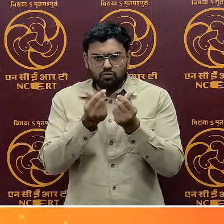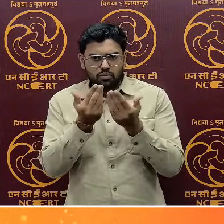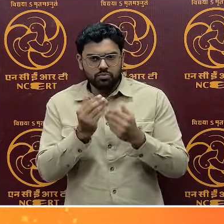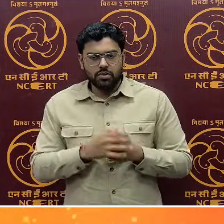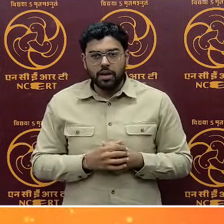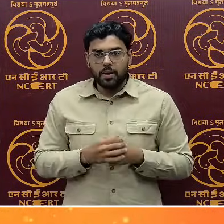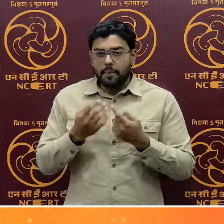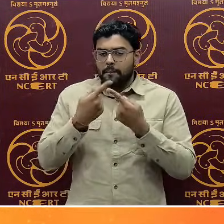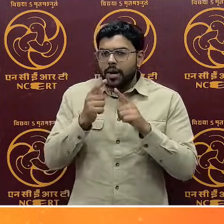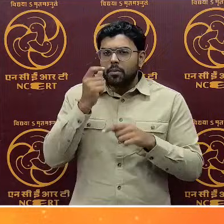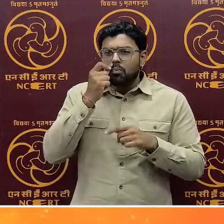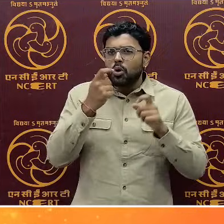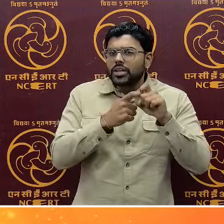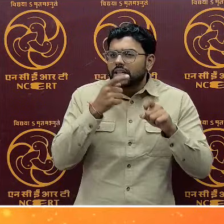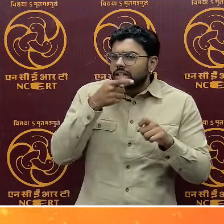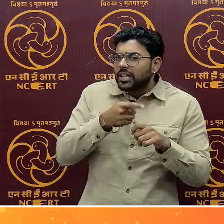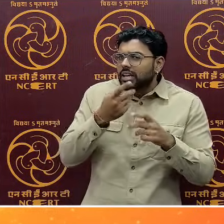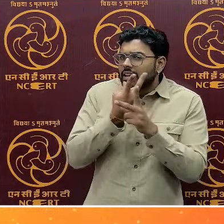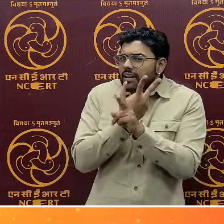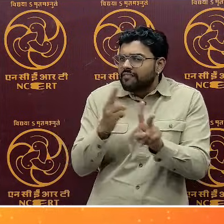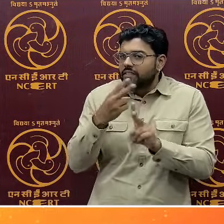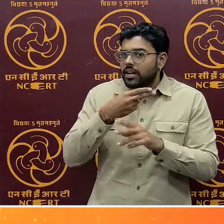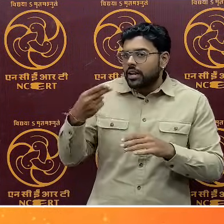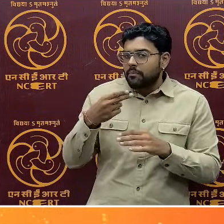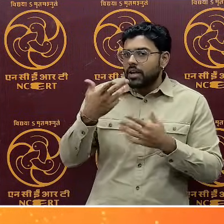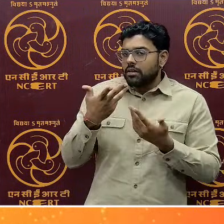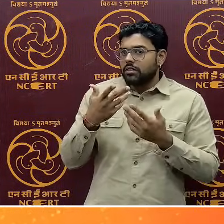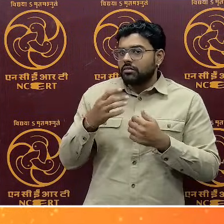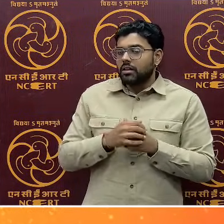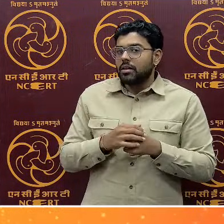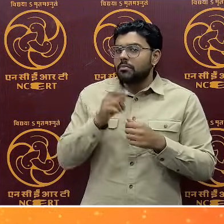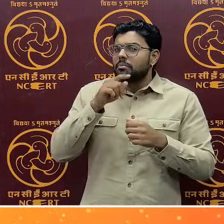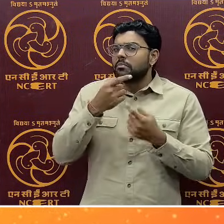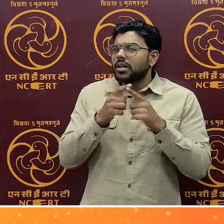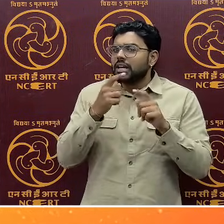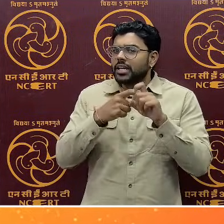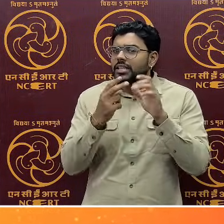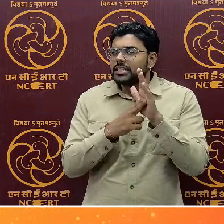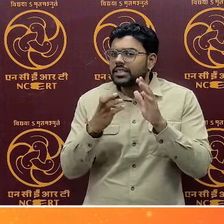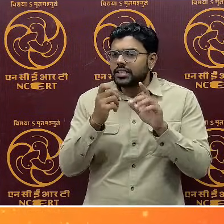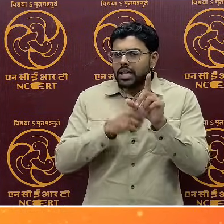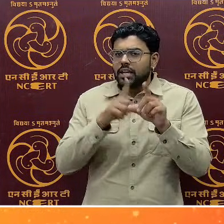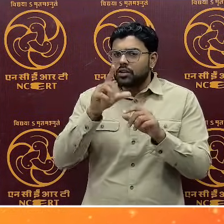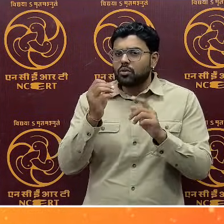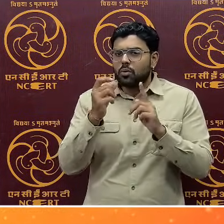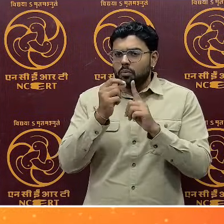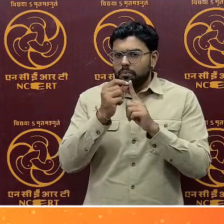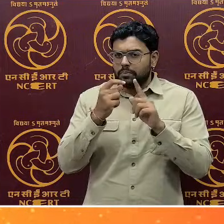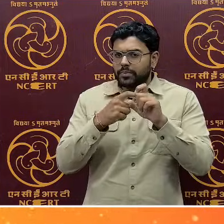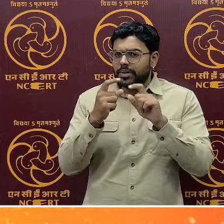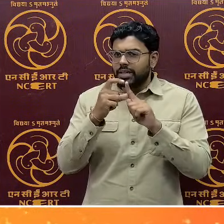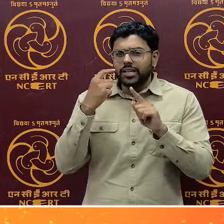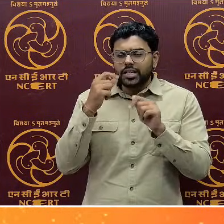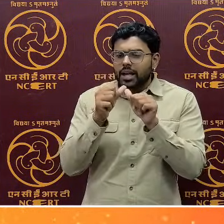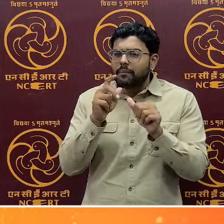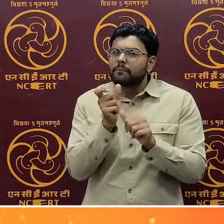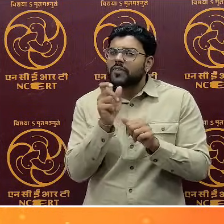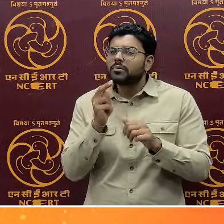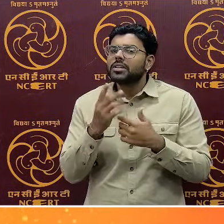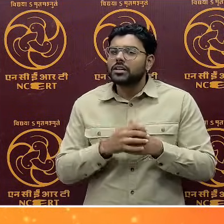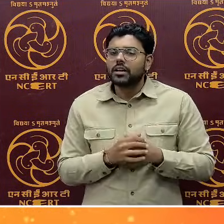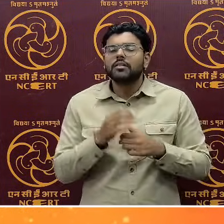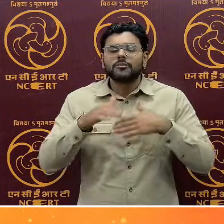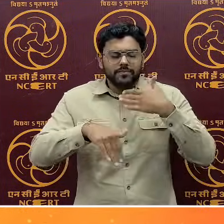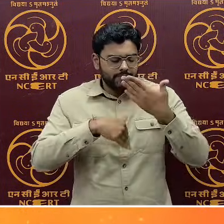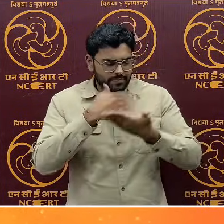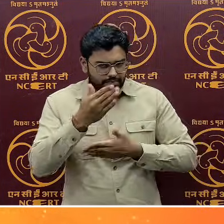But encyclopedia is a very unique name. What exactly encyclopedia means? We will come to it. We will come to it. Okay. But first